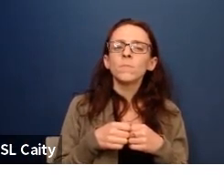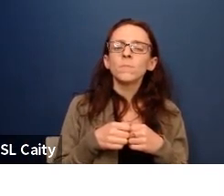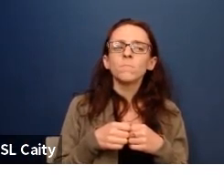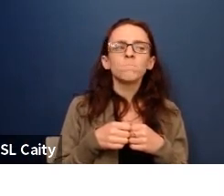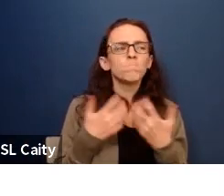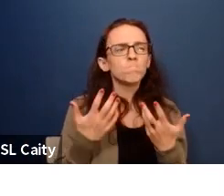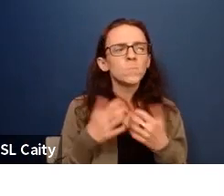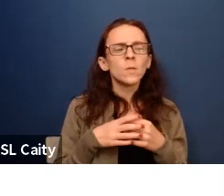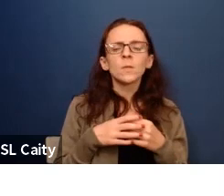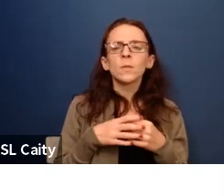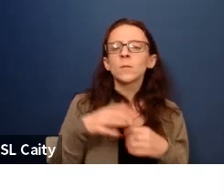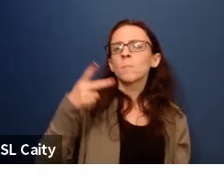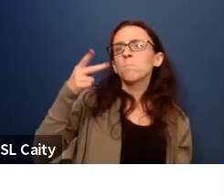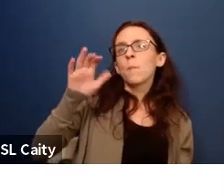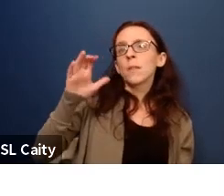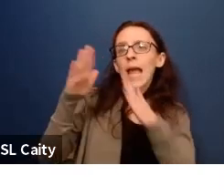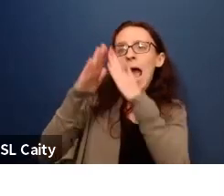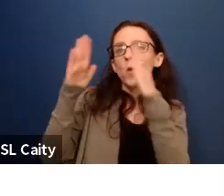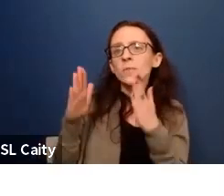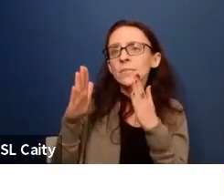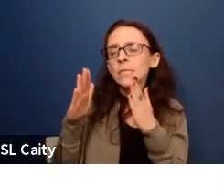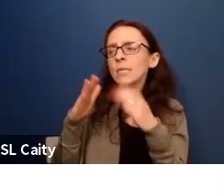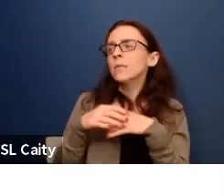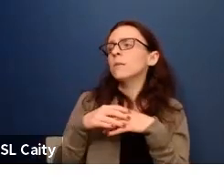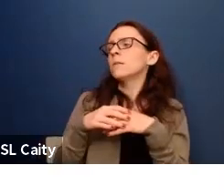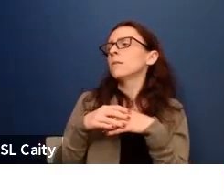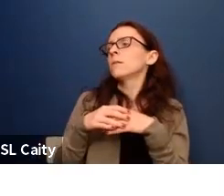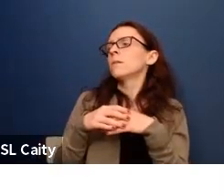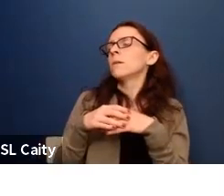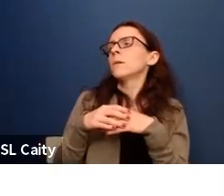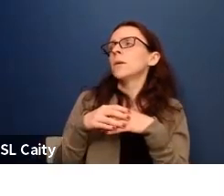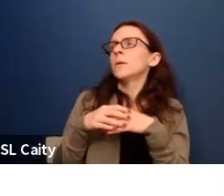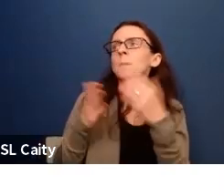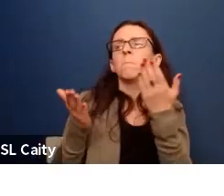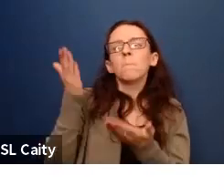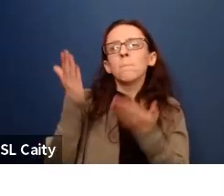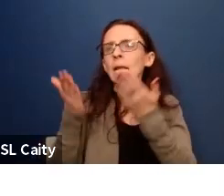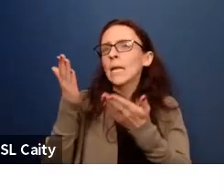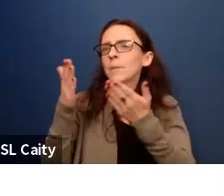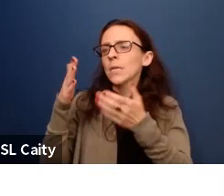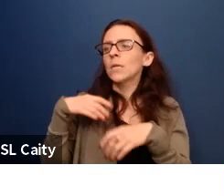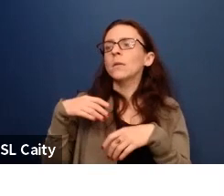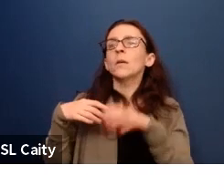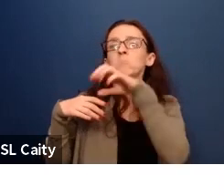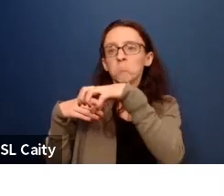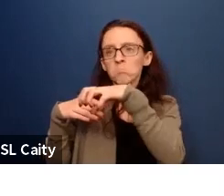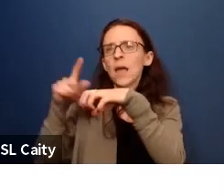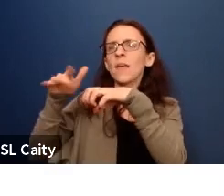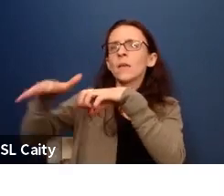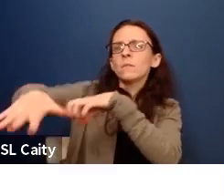public housing that may be surrounded by higher income housing.